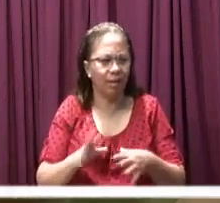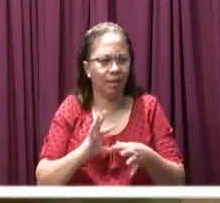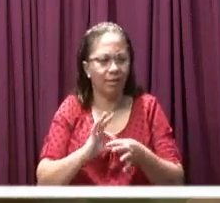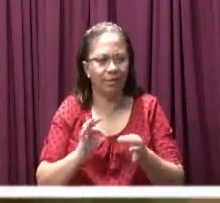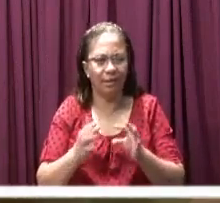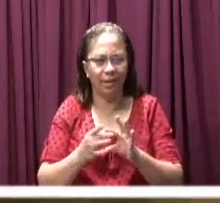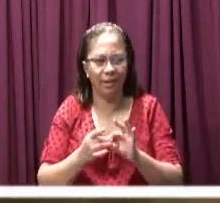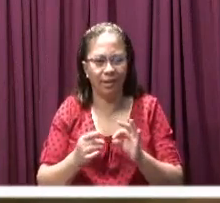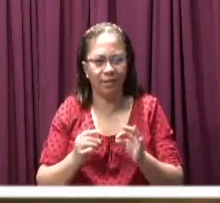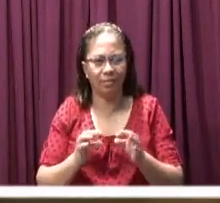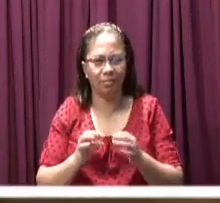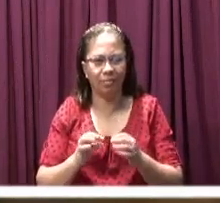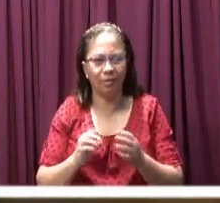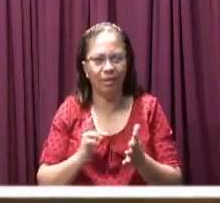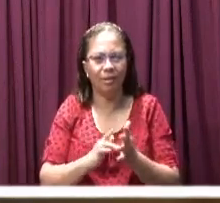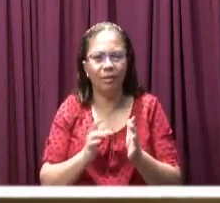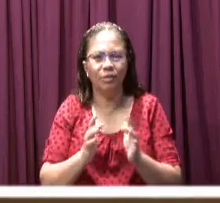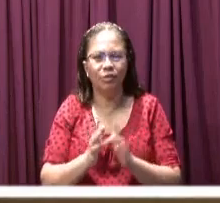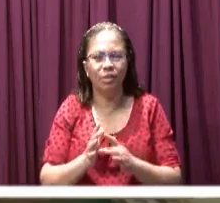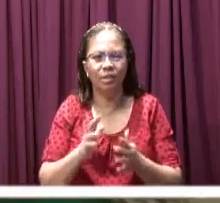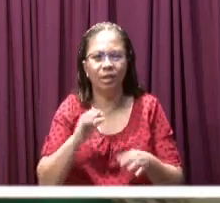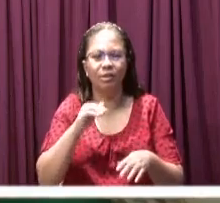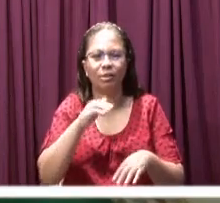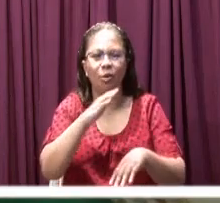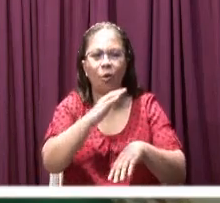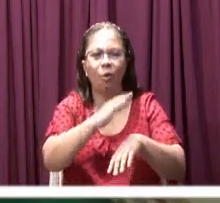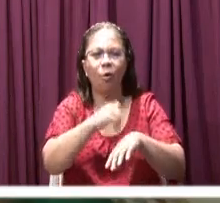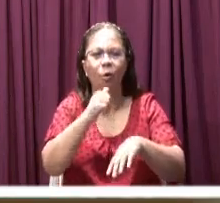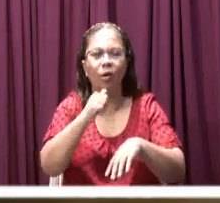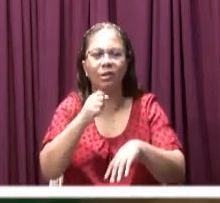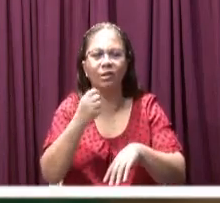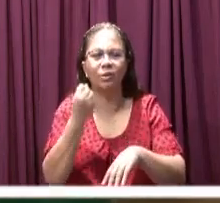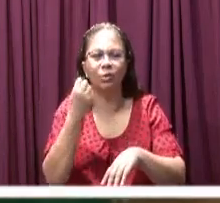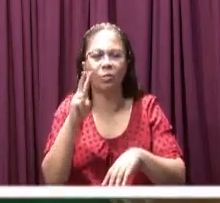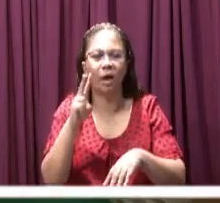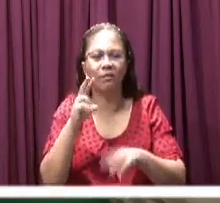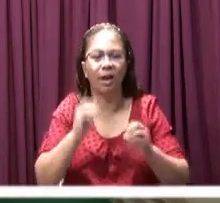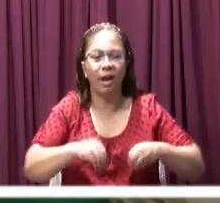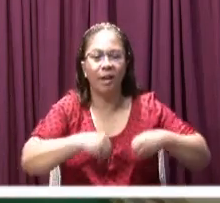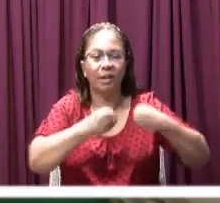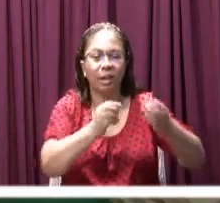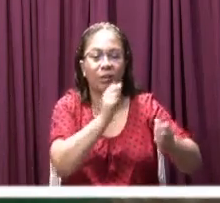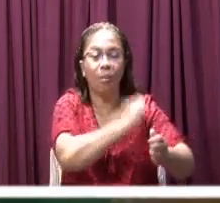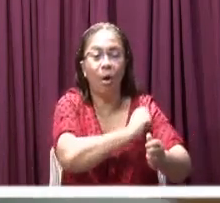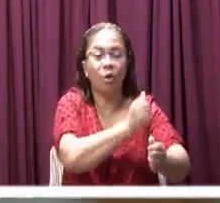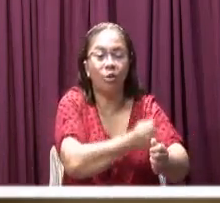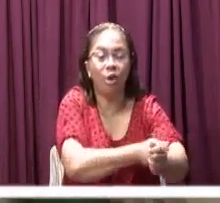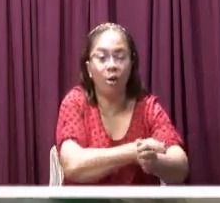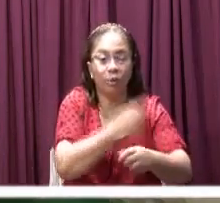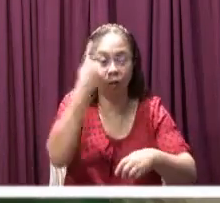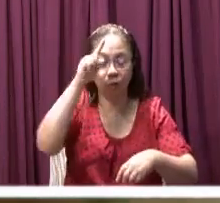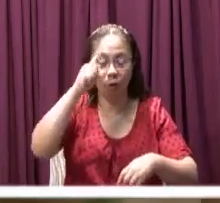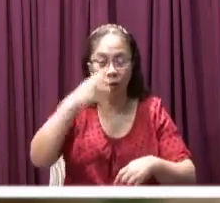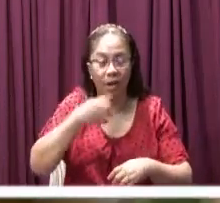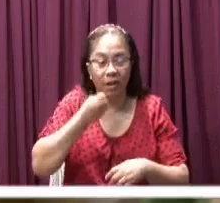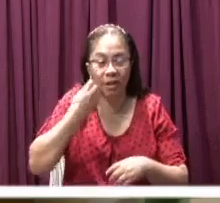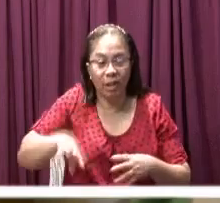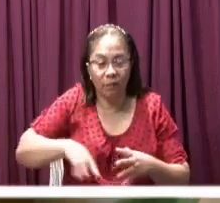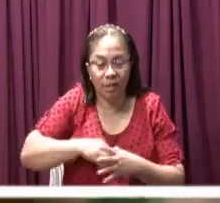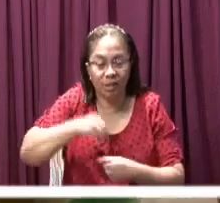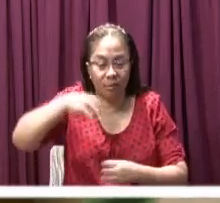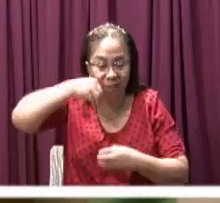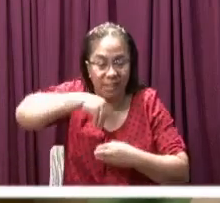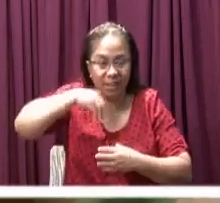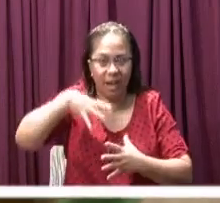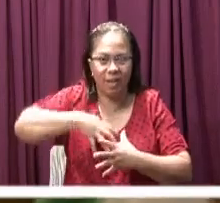amazing, because now he calls the 12 and he gives them authority over unclean spirits with the power to cast them out and to